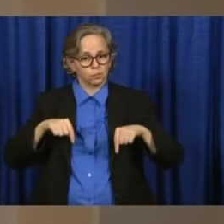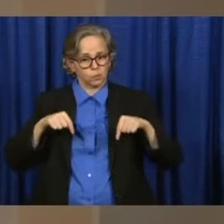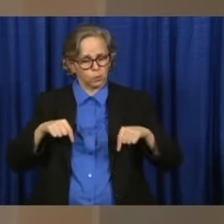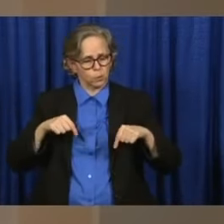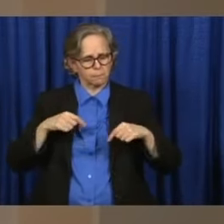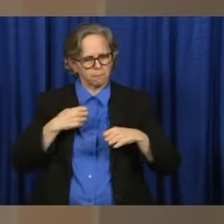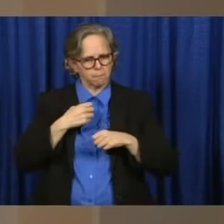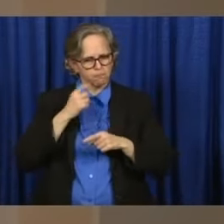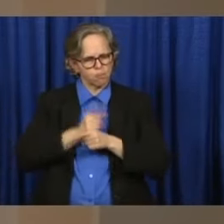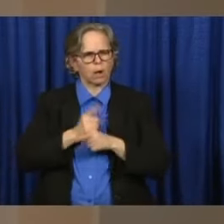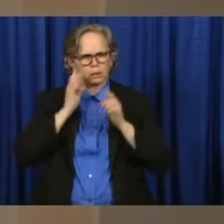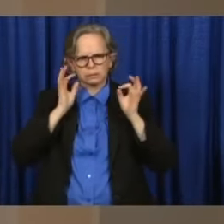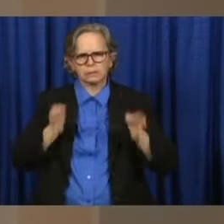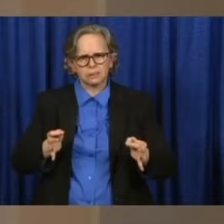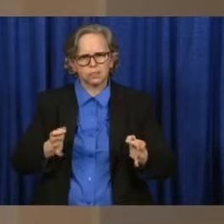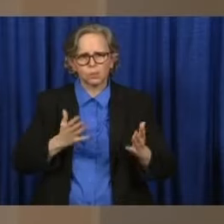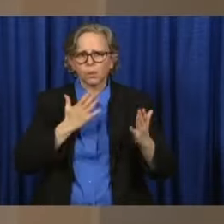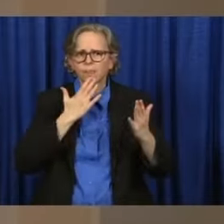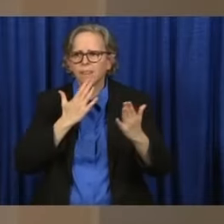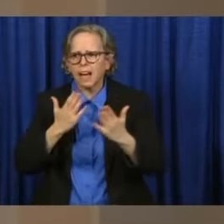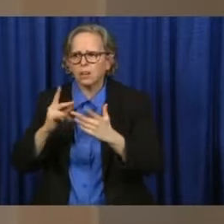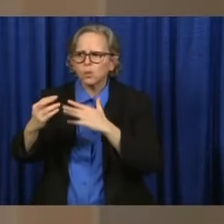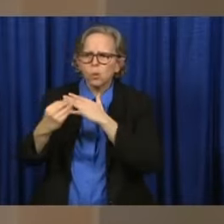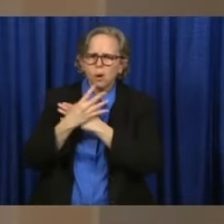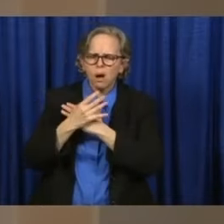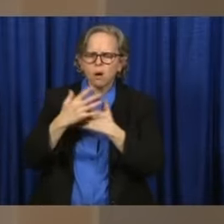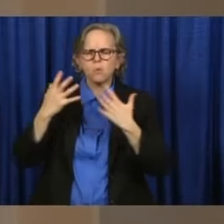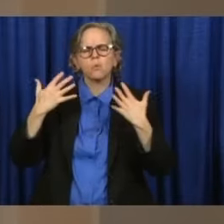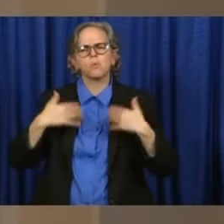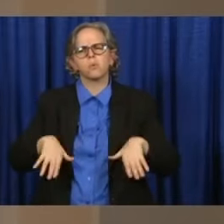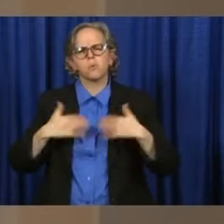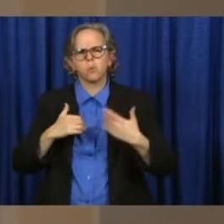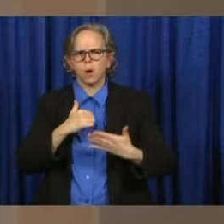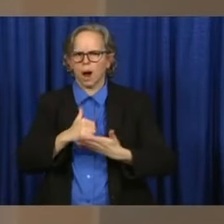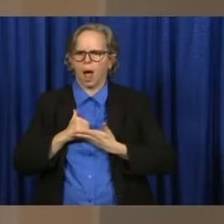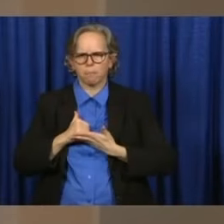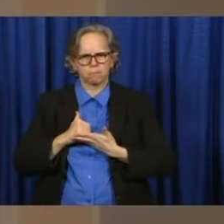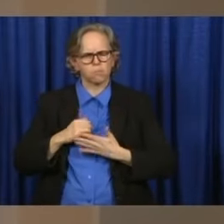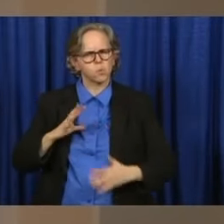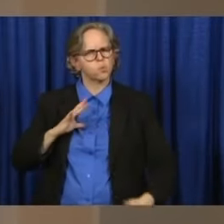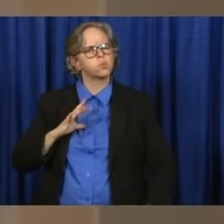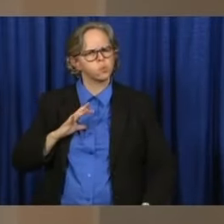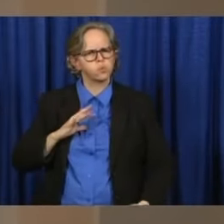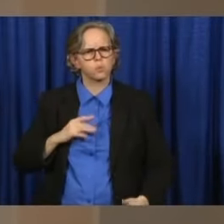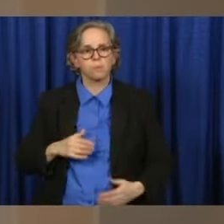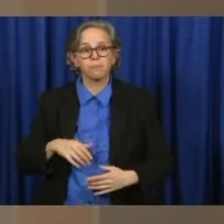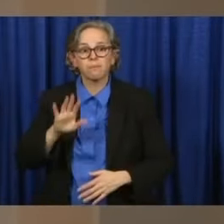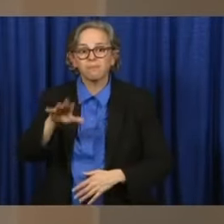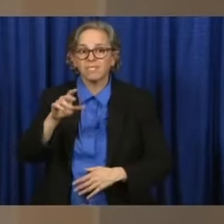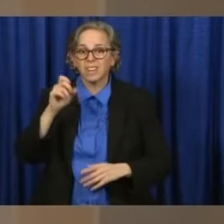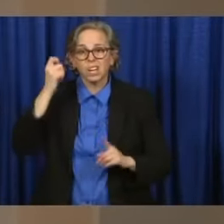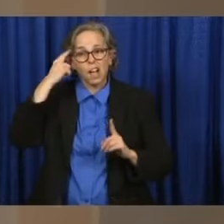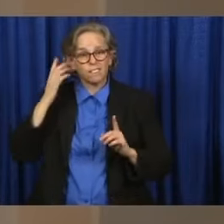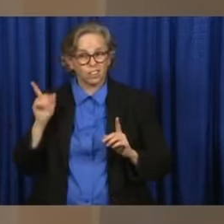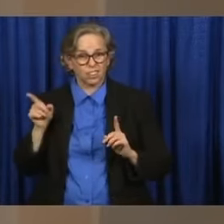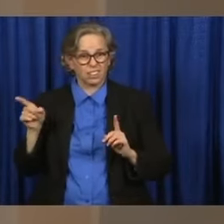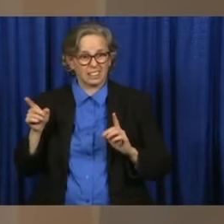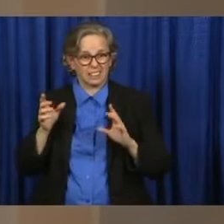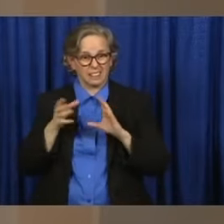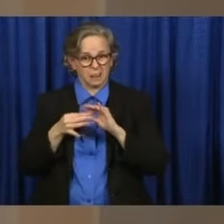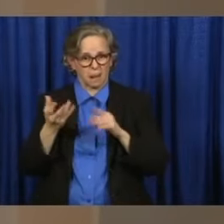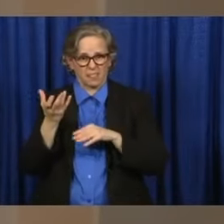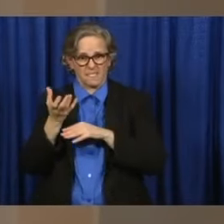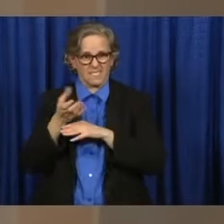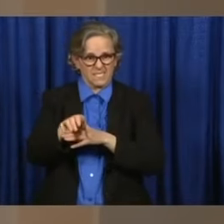your counsel has been extremely helpful. Governor emphasized enforcement. Enforcement is really